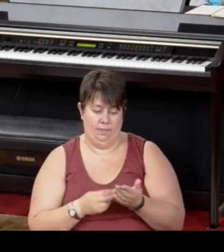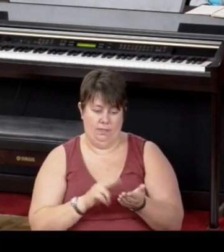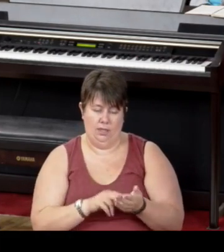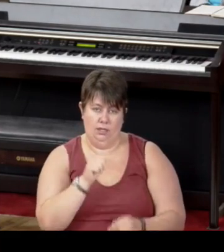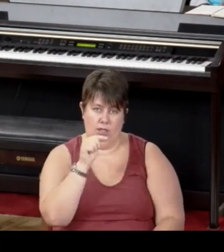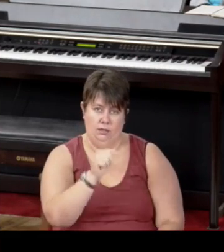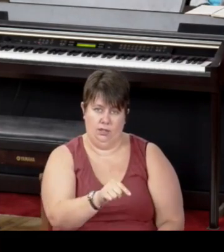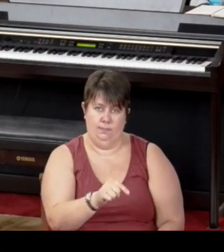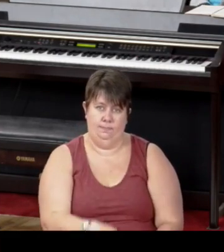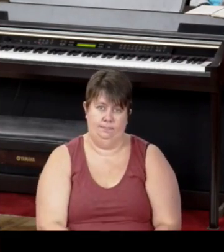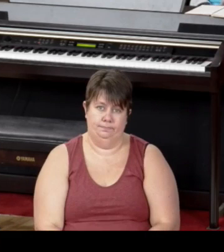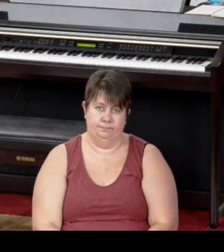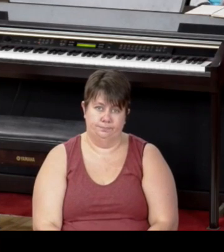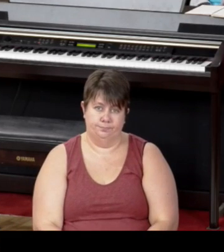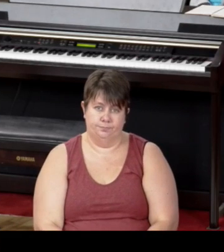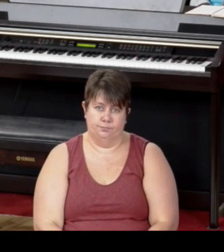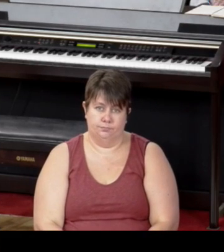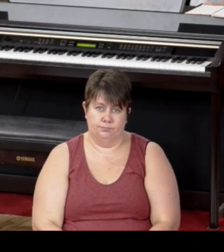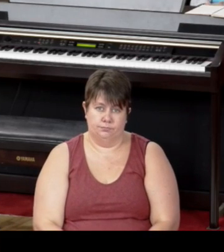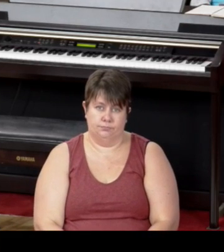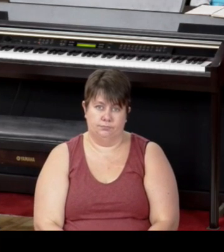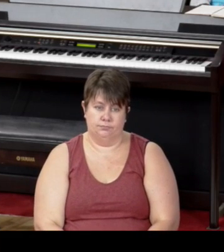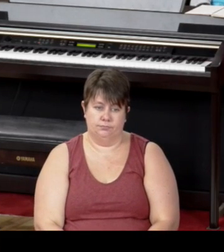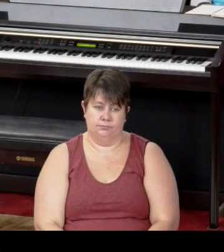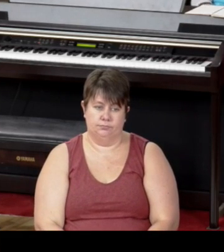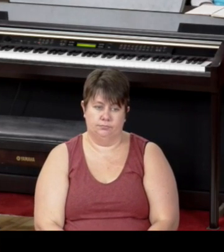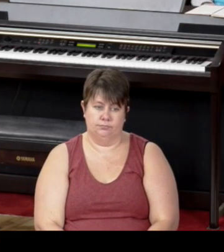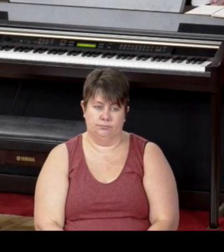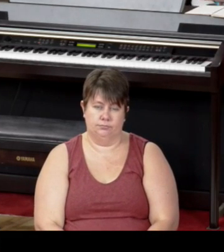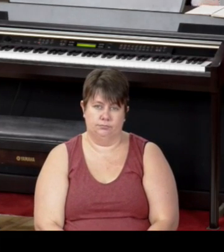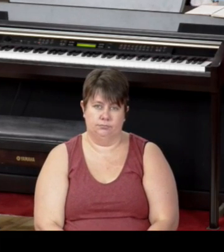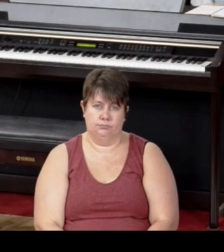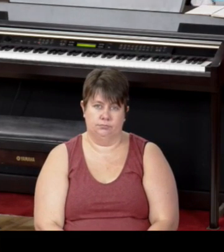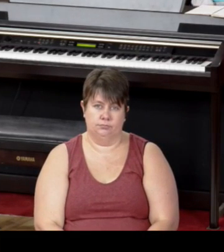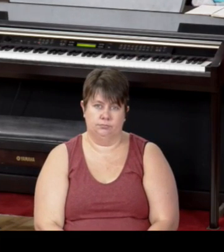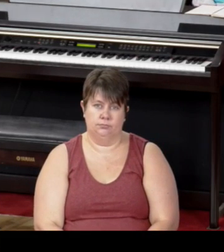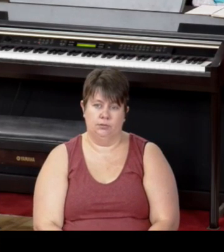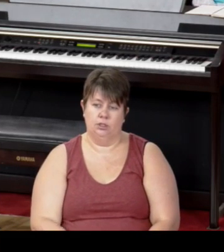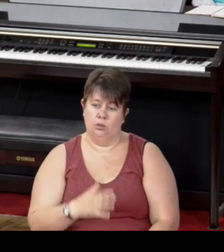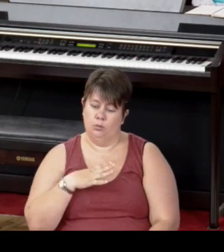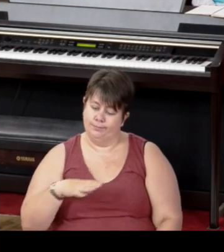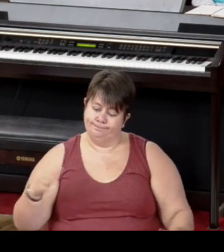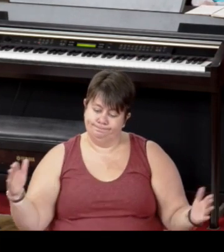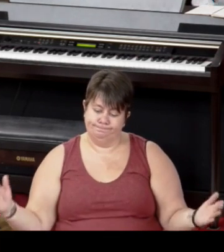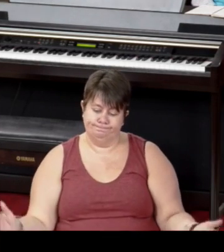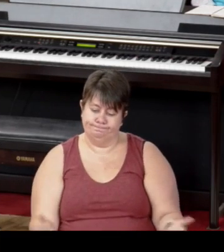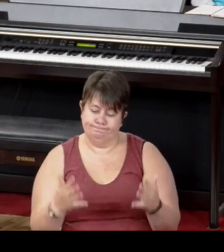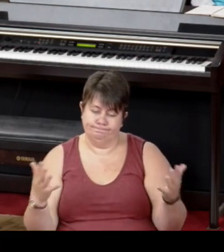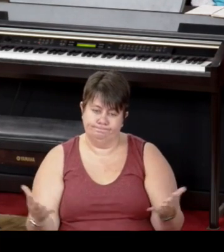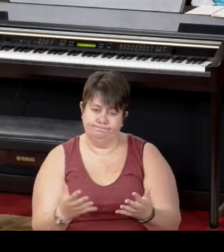than Rome in this place. So he's trying to encourage them,